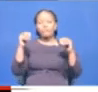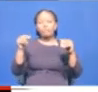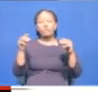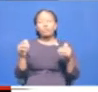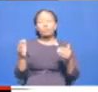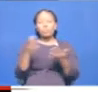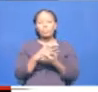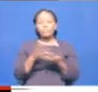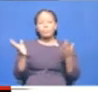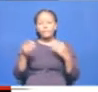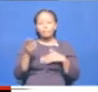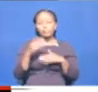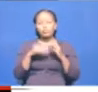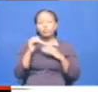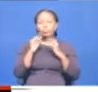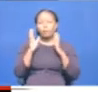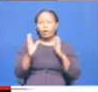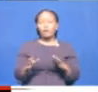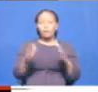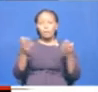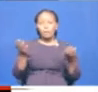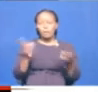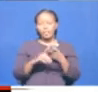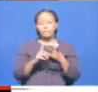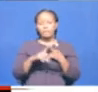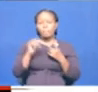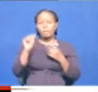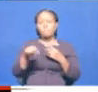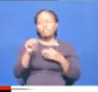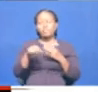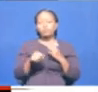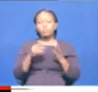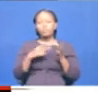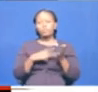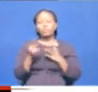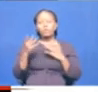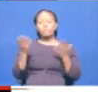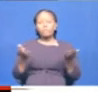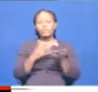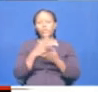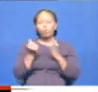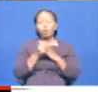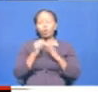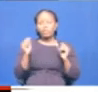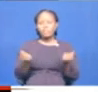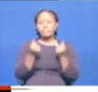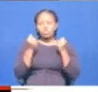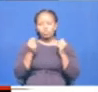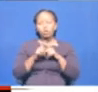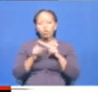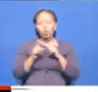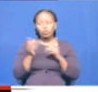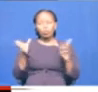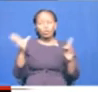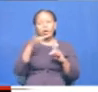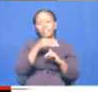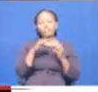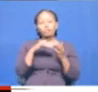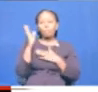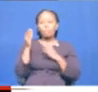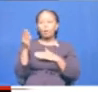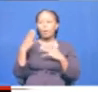buyers, still able to provide that whatever cost savings we can achieve, pass those along to our buyers. So I think we are hopeful